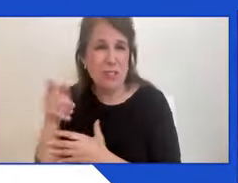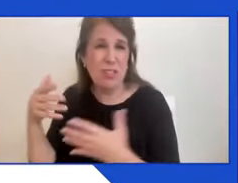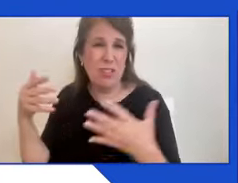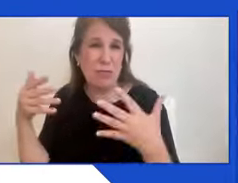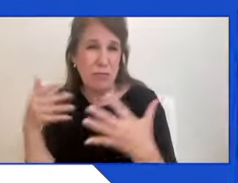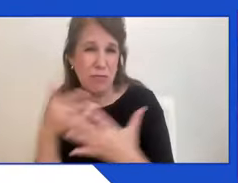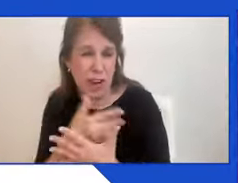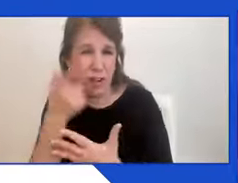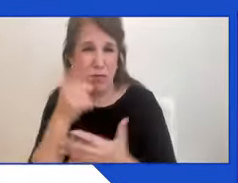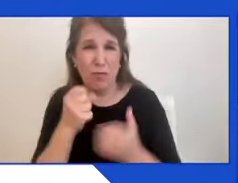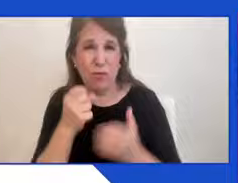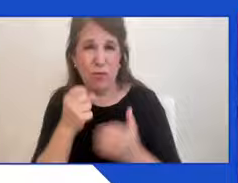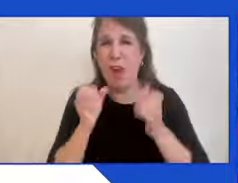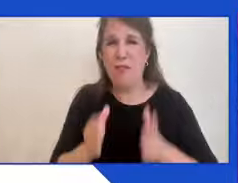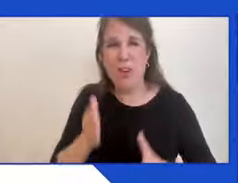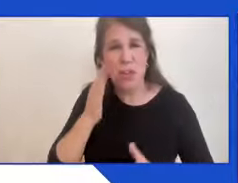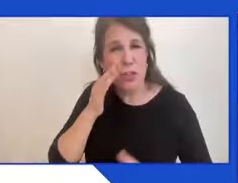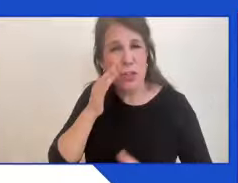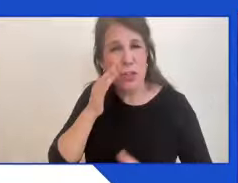Jewish.